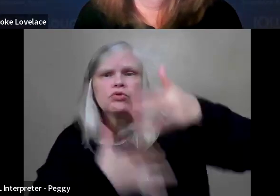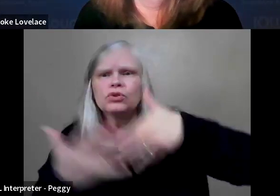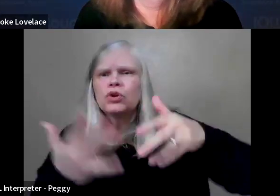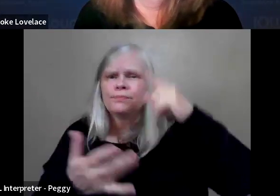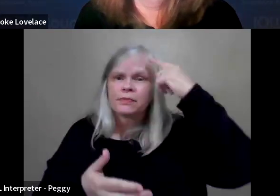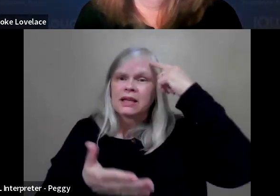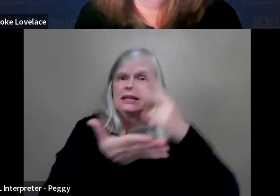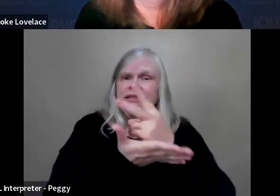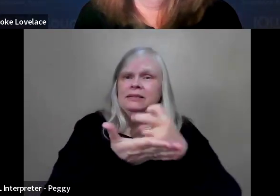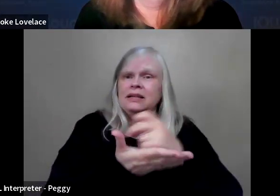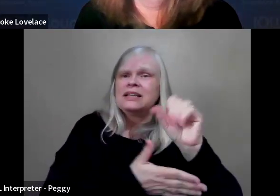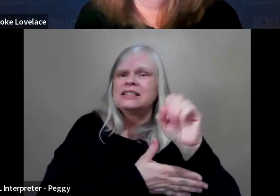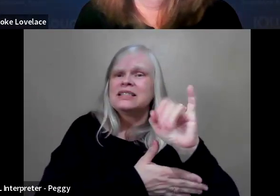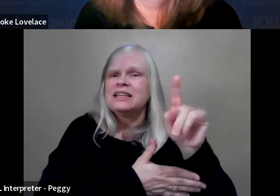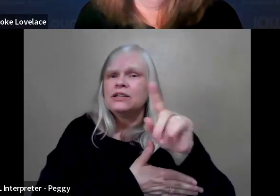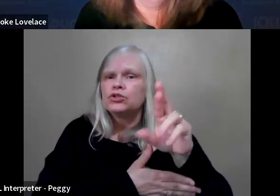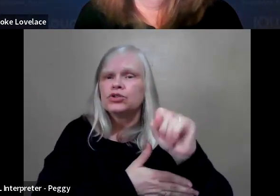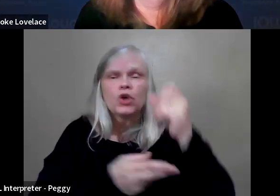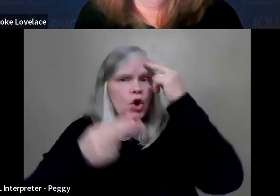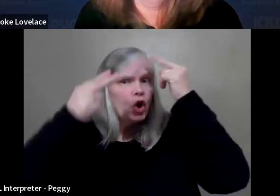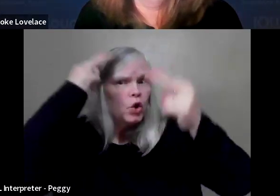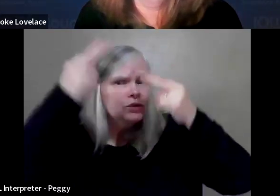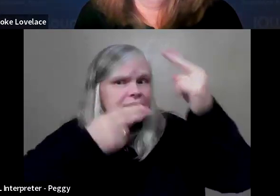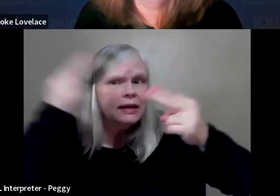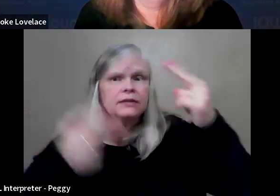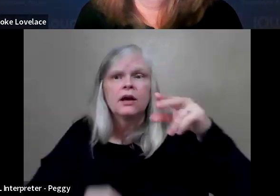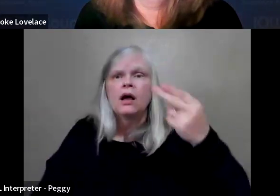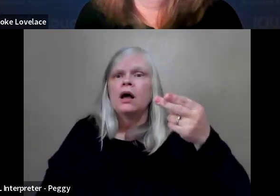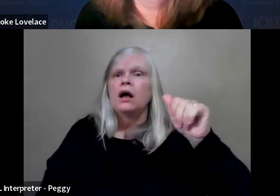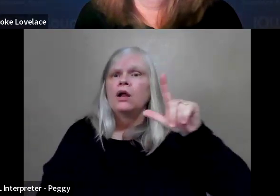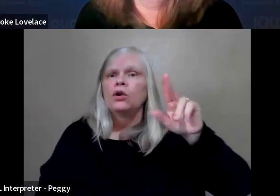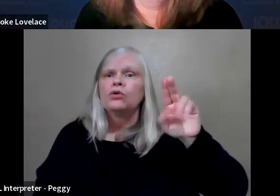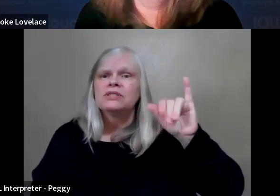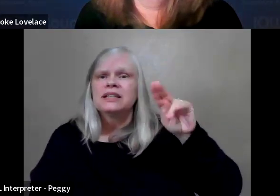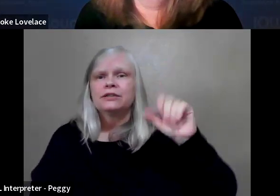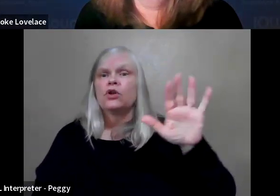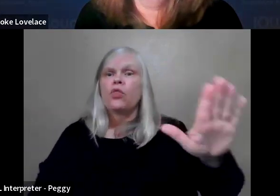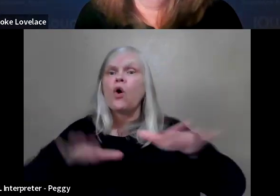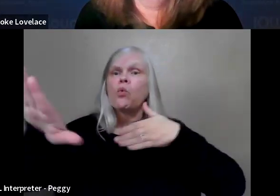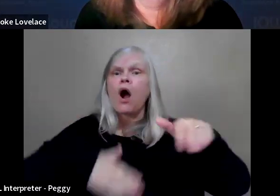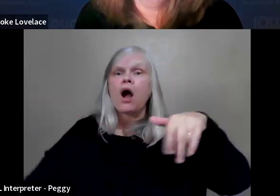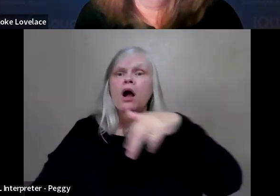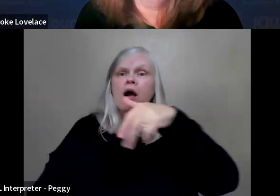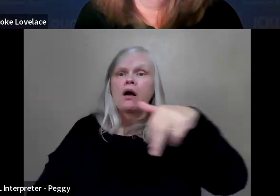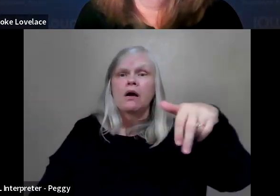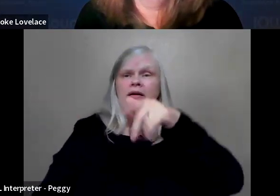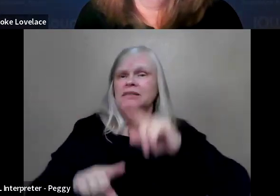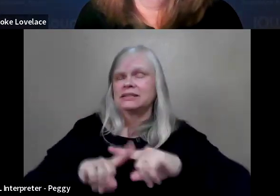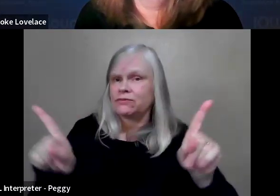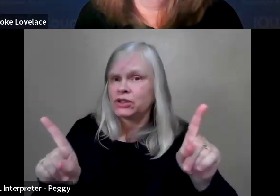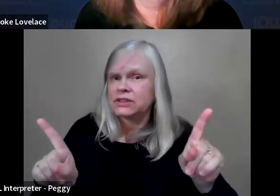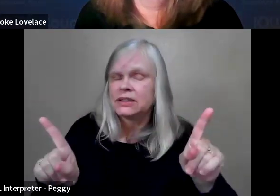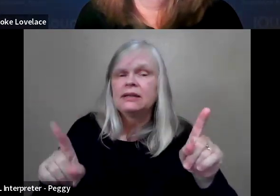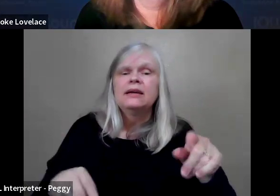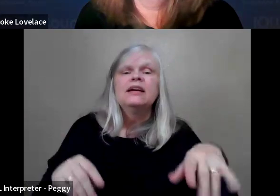seizures, hallucinations, changes in gait or the way someone walks. So these are all grouped under